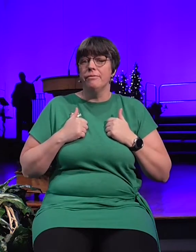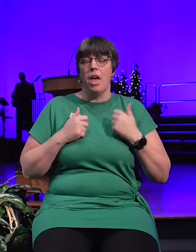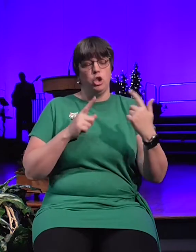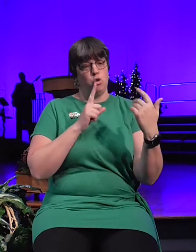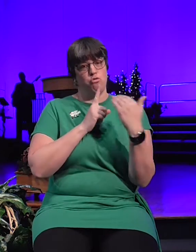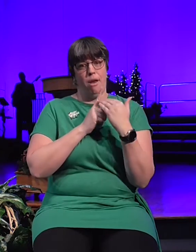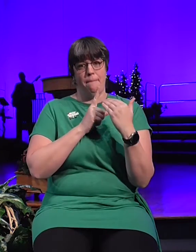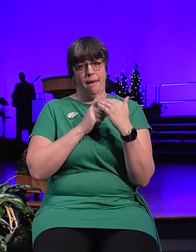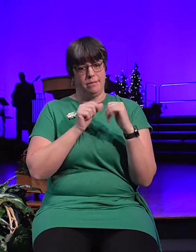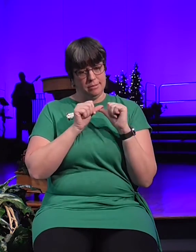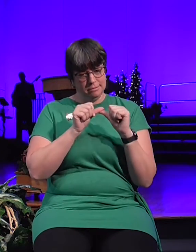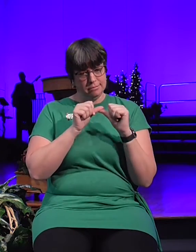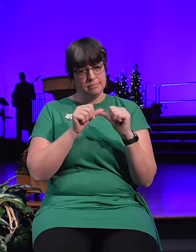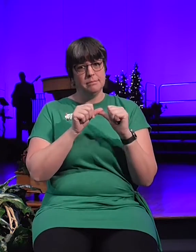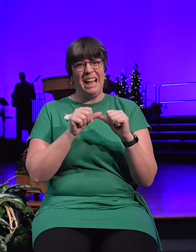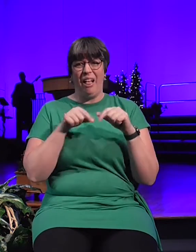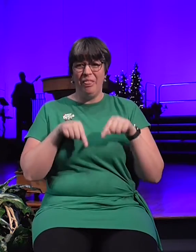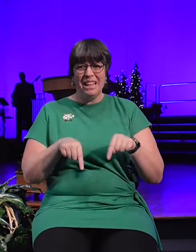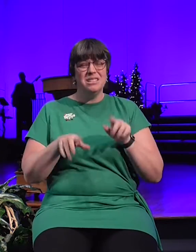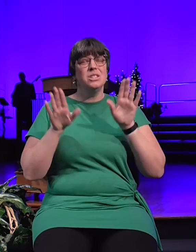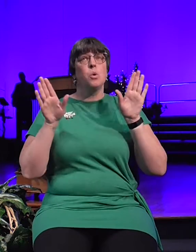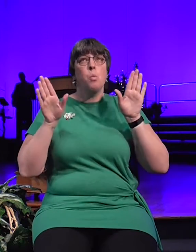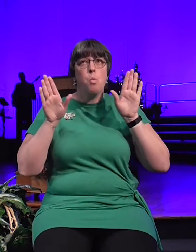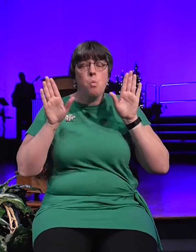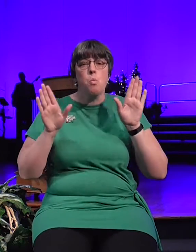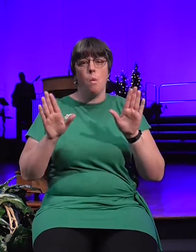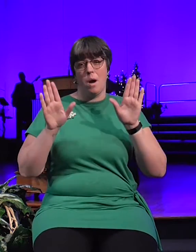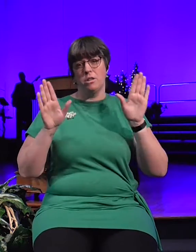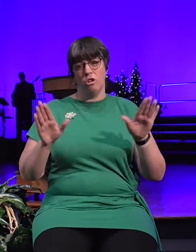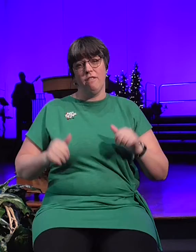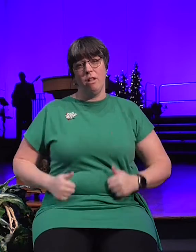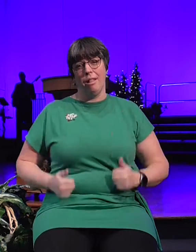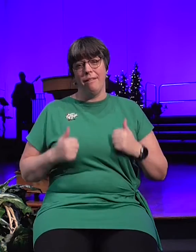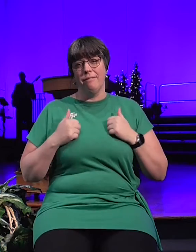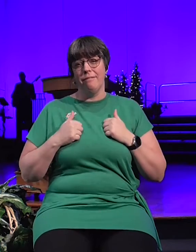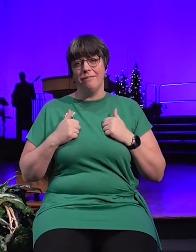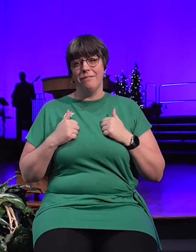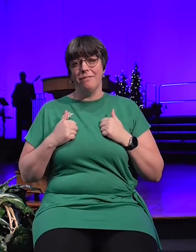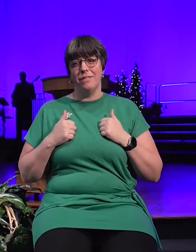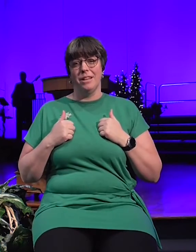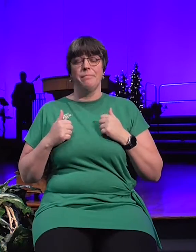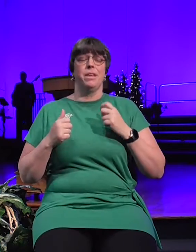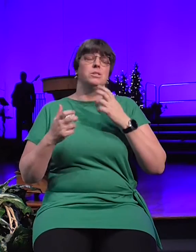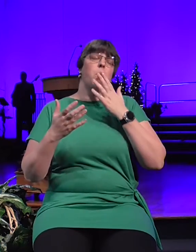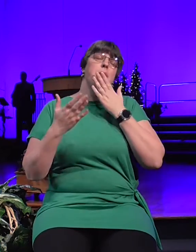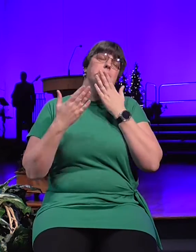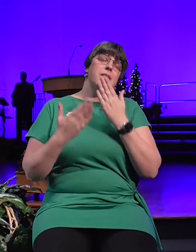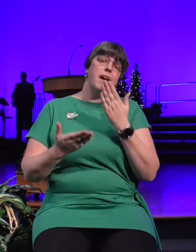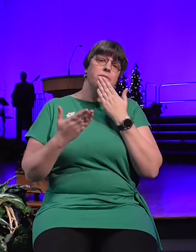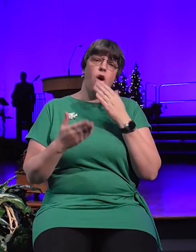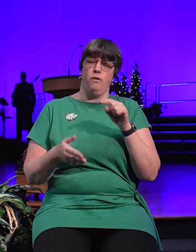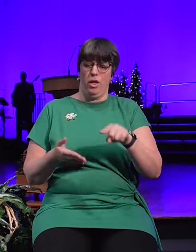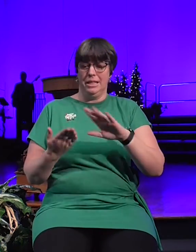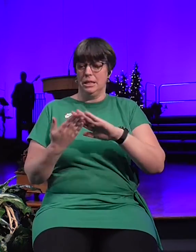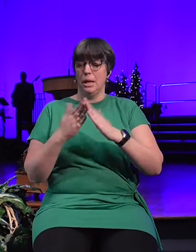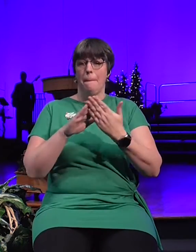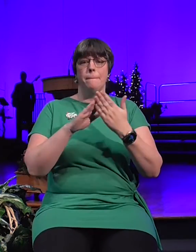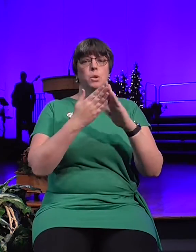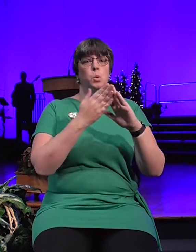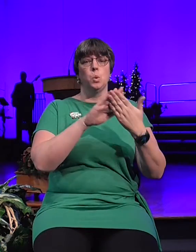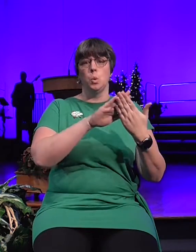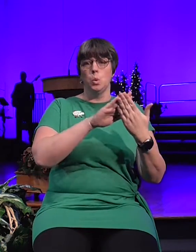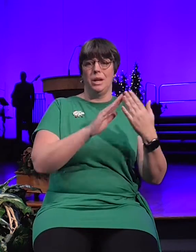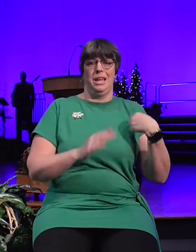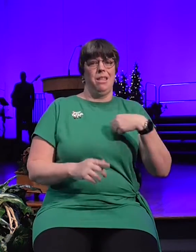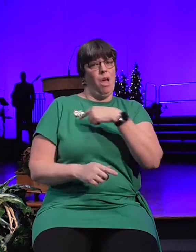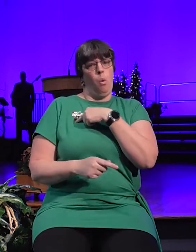us constantly that this is a wonderful life. And I'm so thankful for this community that